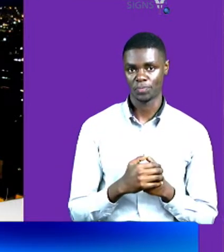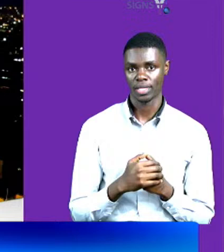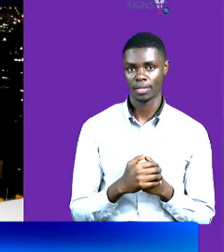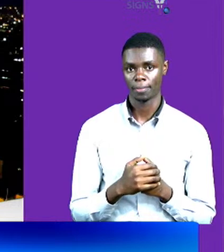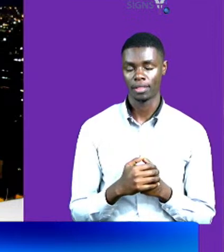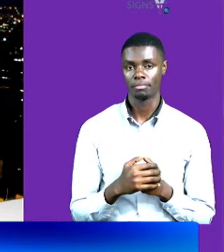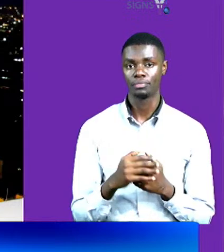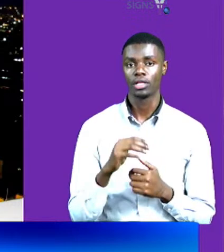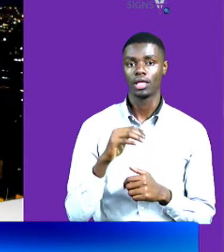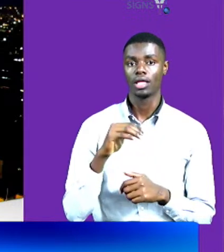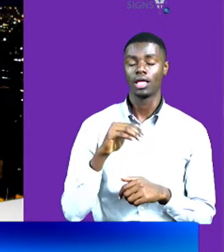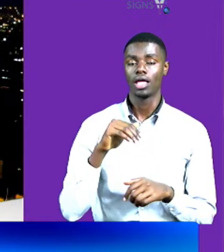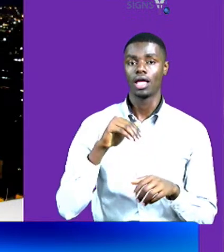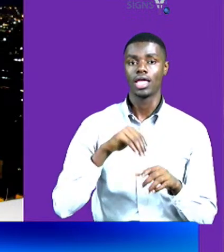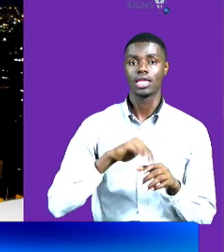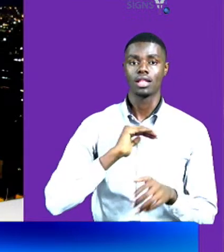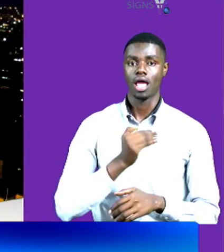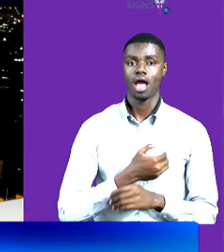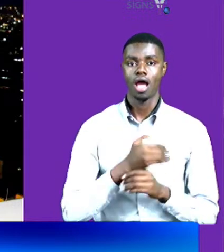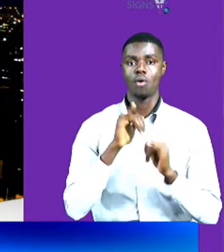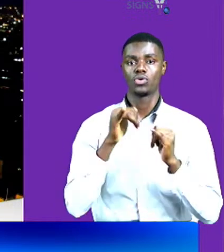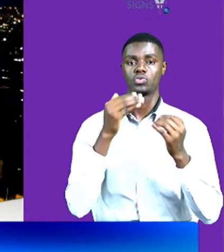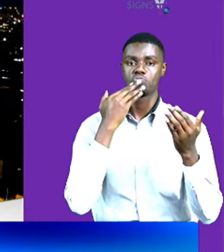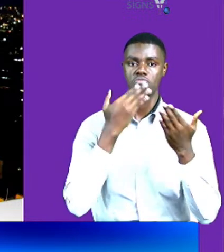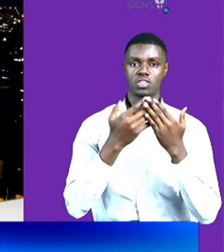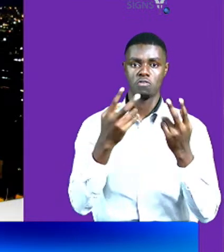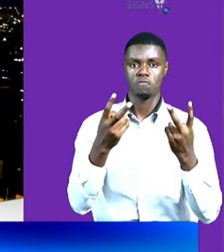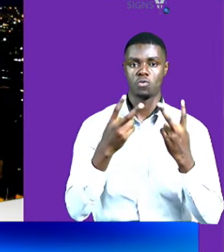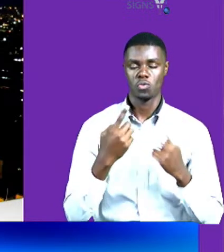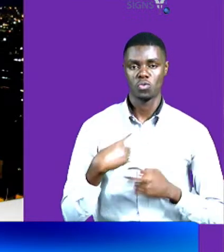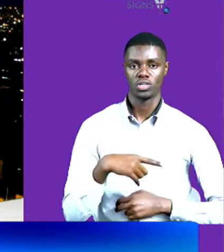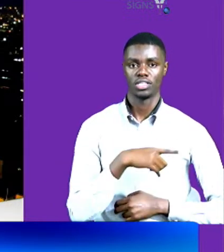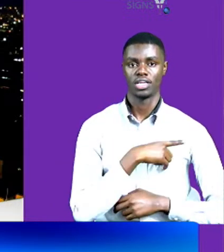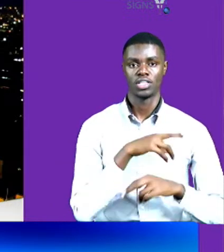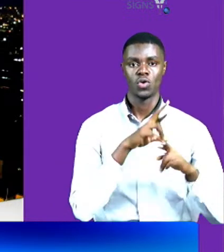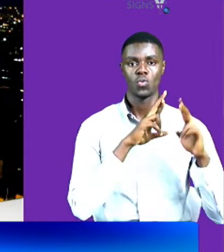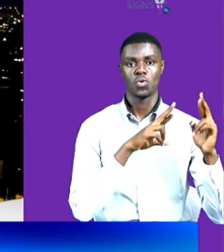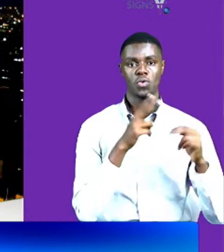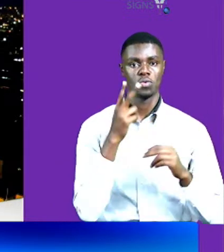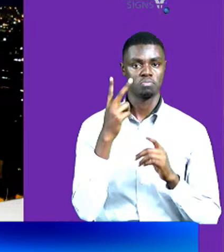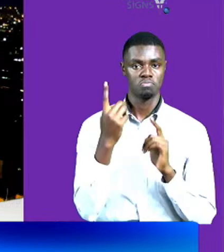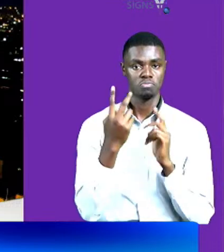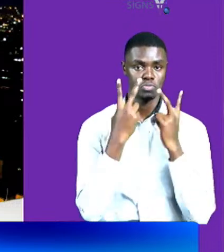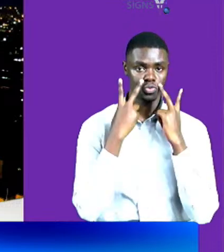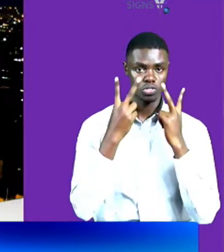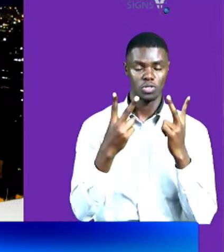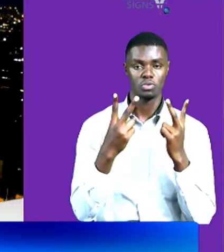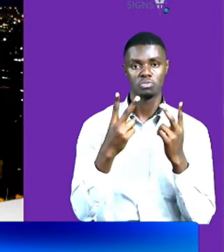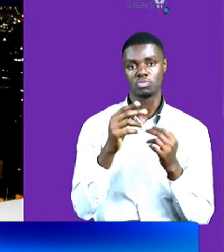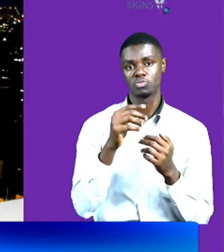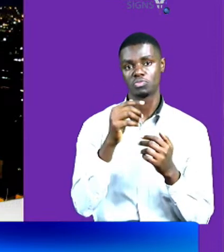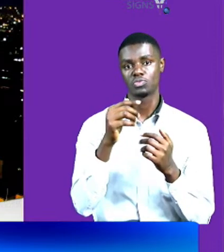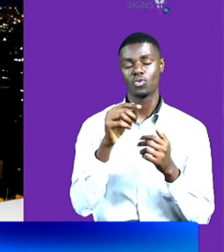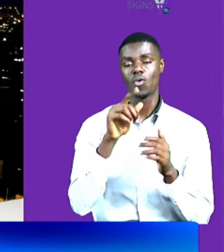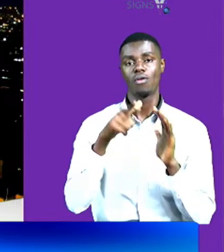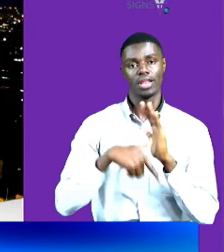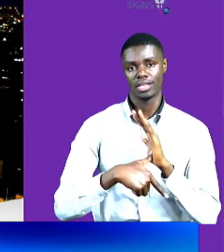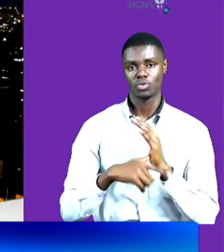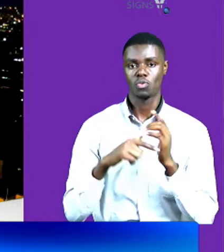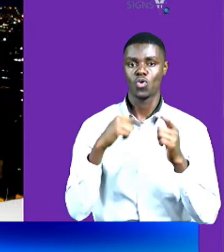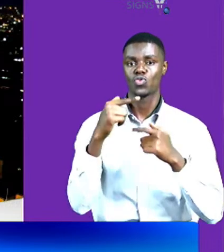on our news. Thank you so much for watching. We hope to see you some other time. Continue